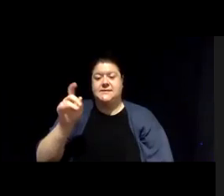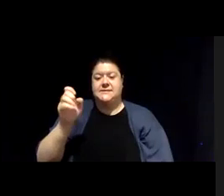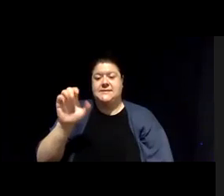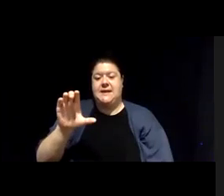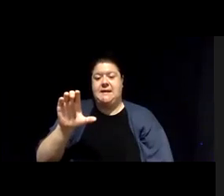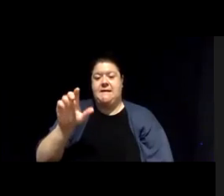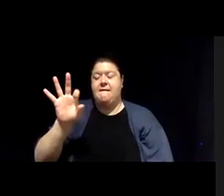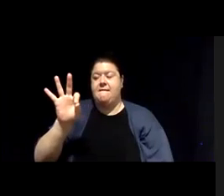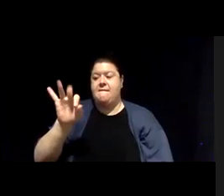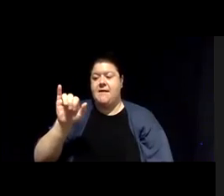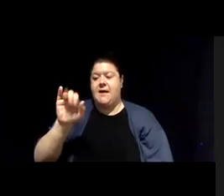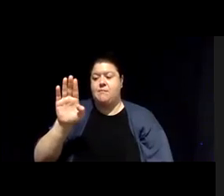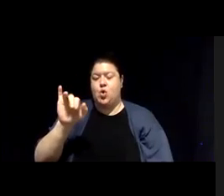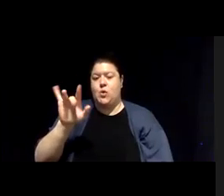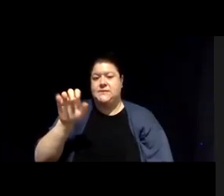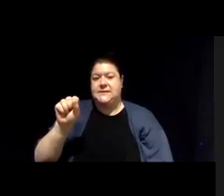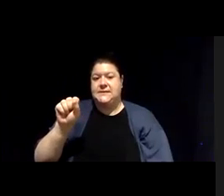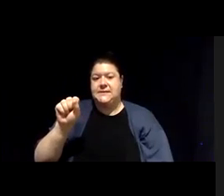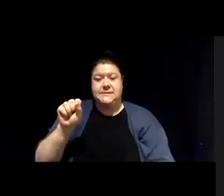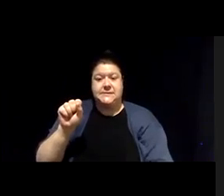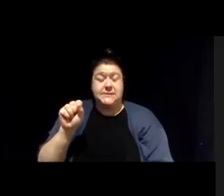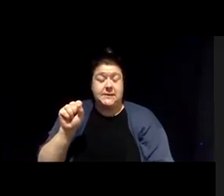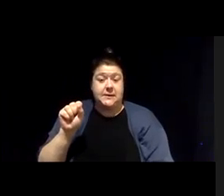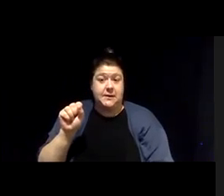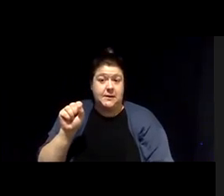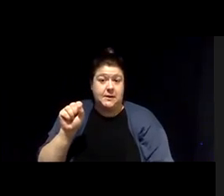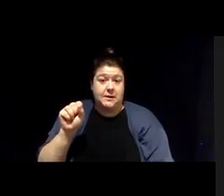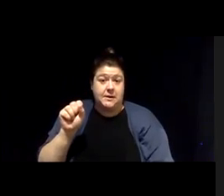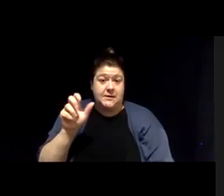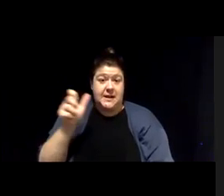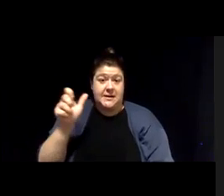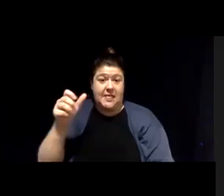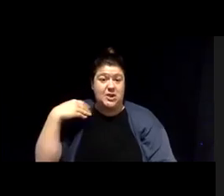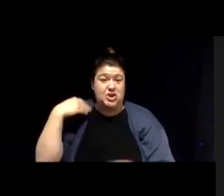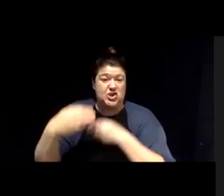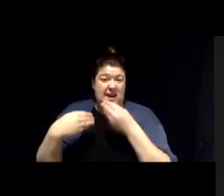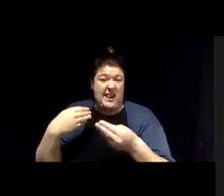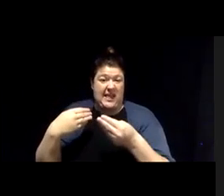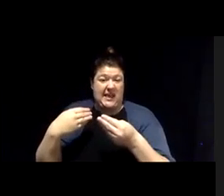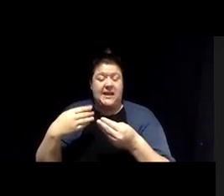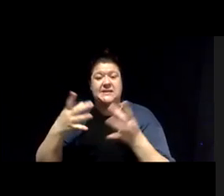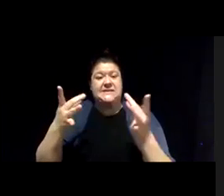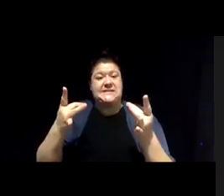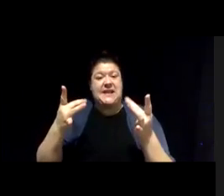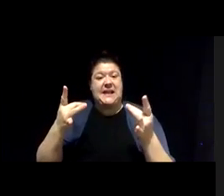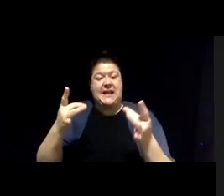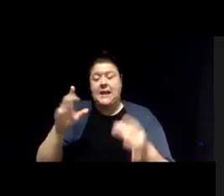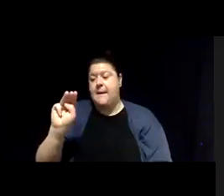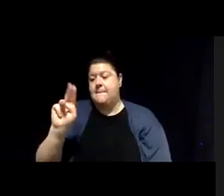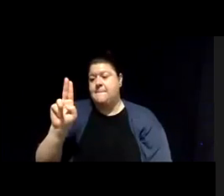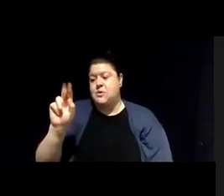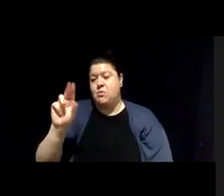which also has, it's a sticky mucus, okay, that blocks